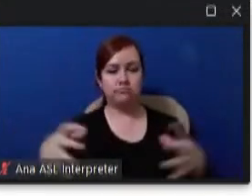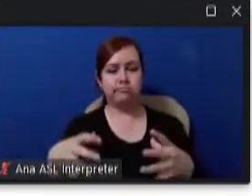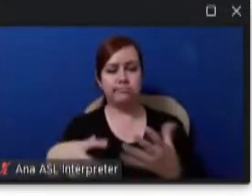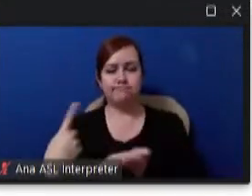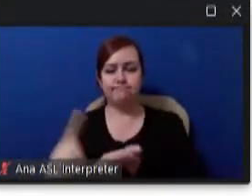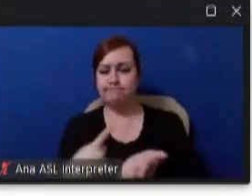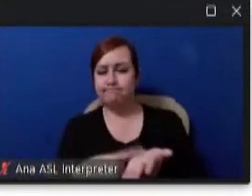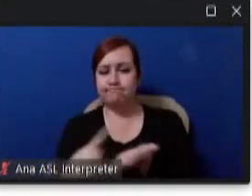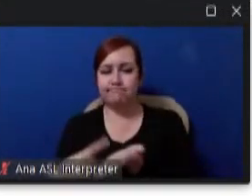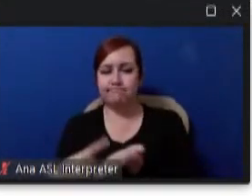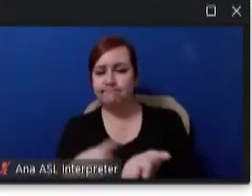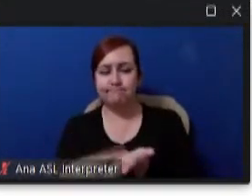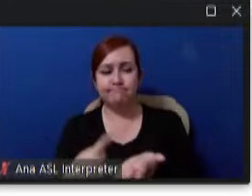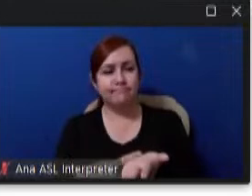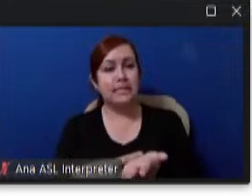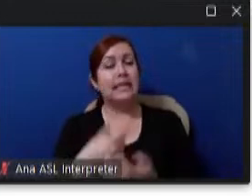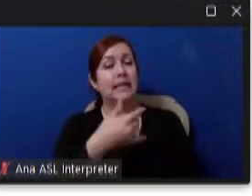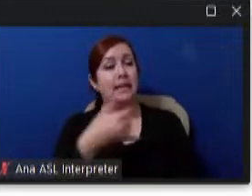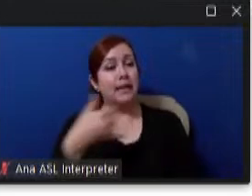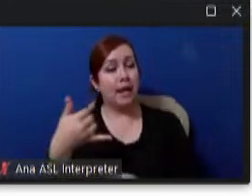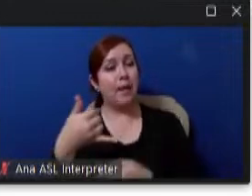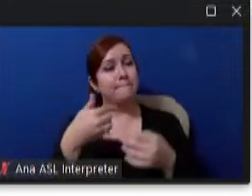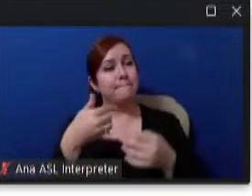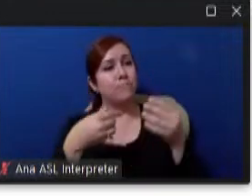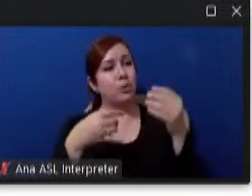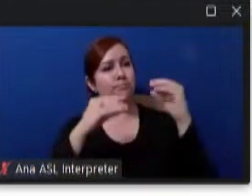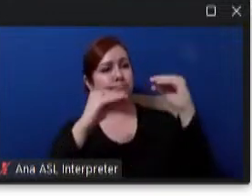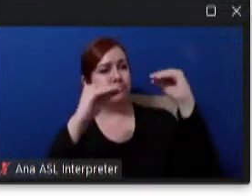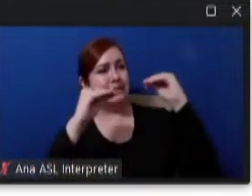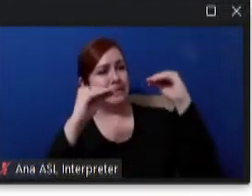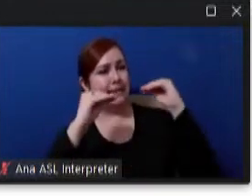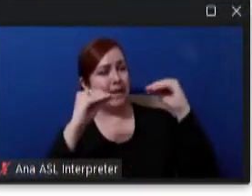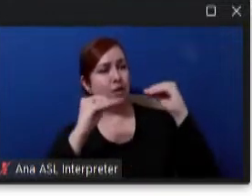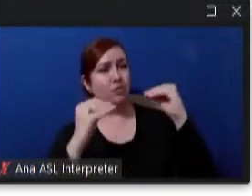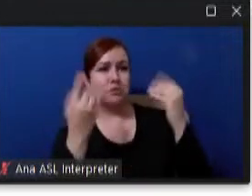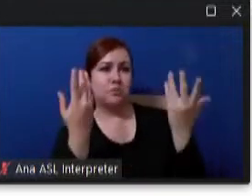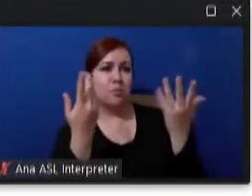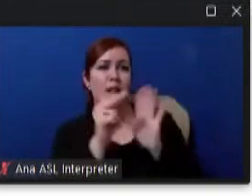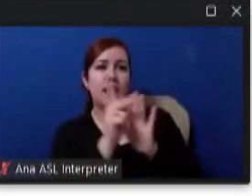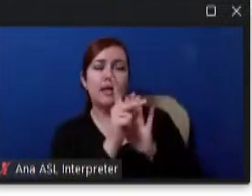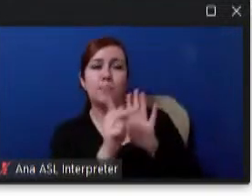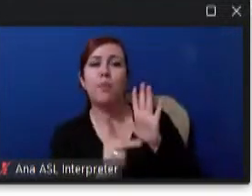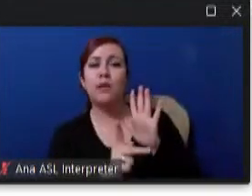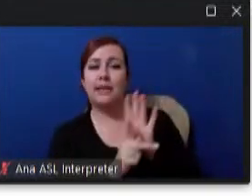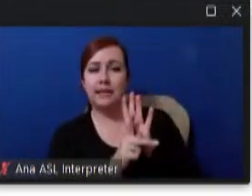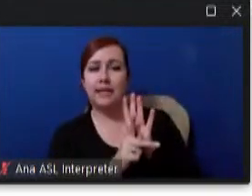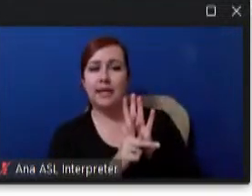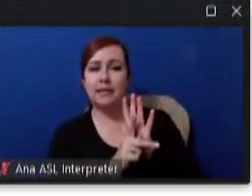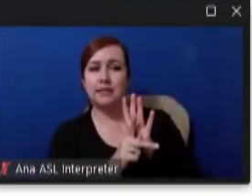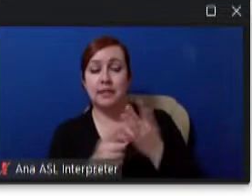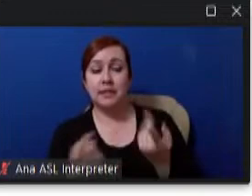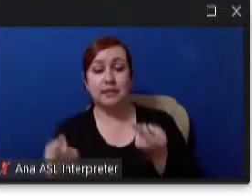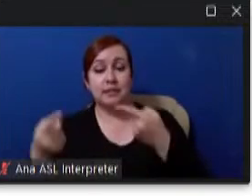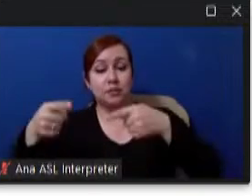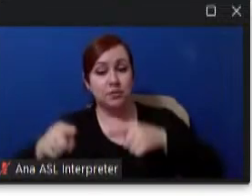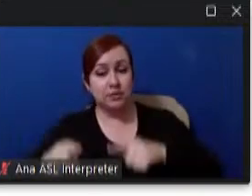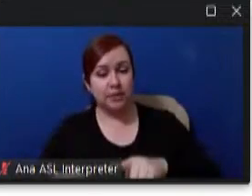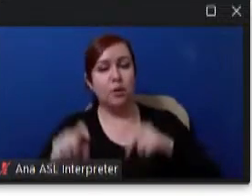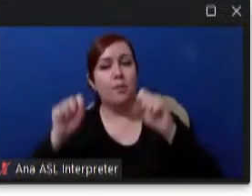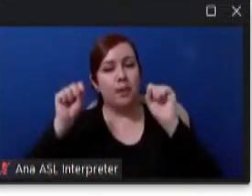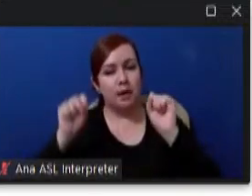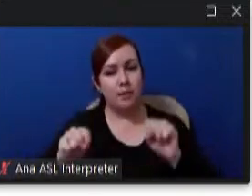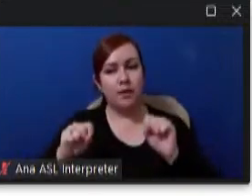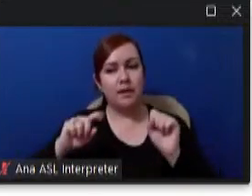or appear at this dialogue or meeting and present some of the policies that